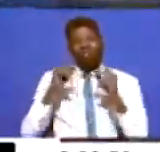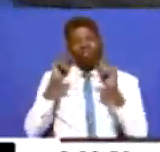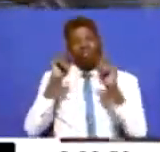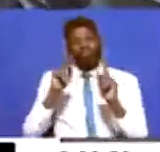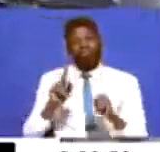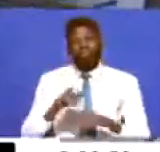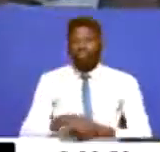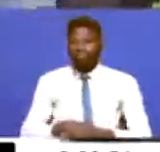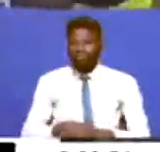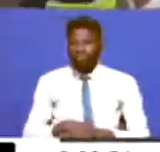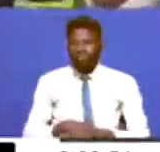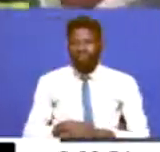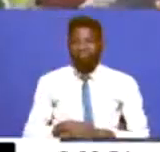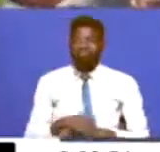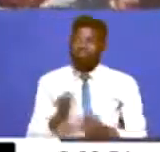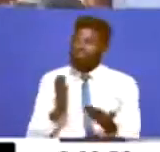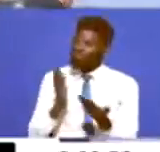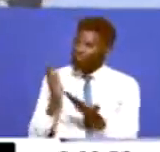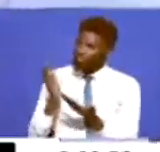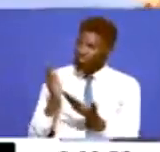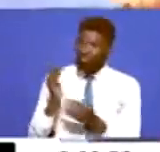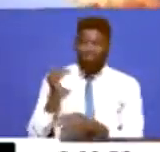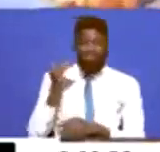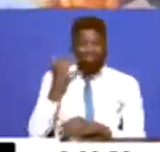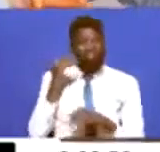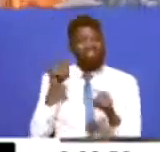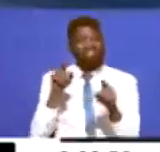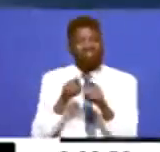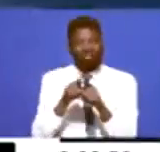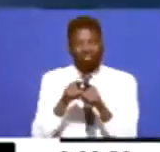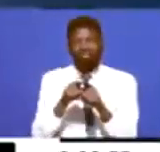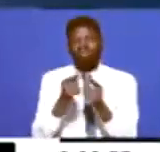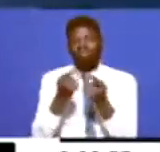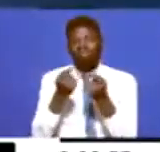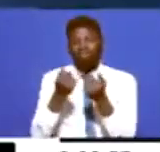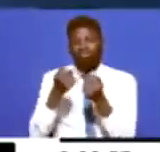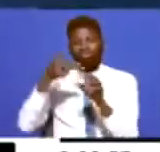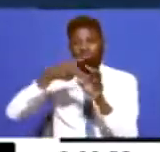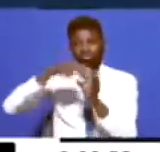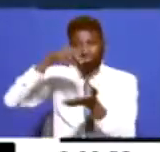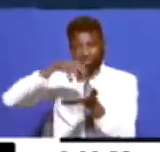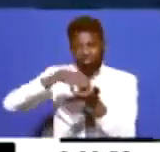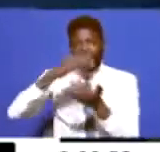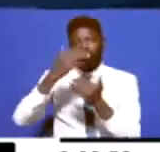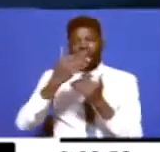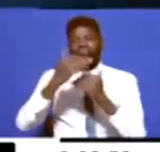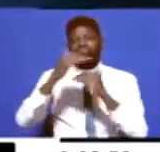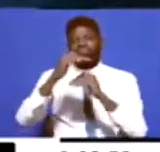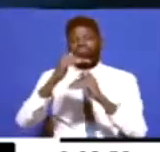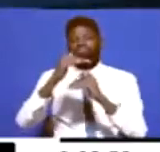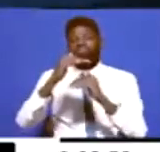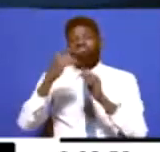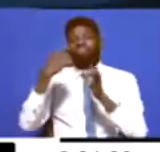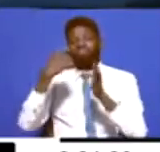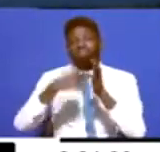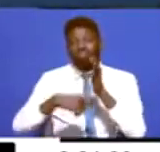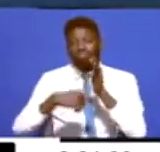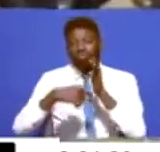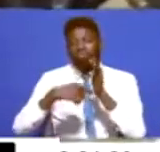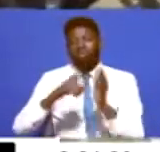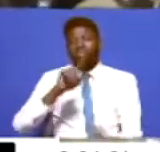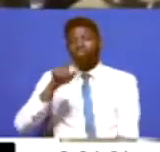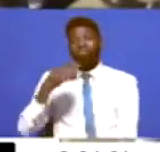In Sia, the scene here was telling, with a few stations with the commodity putting a fuel purchase ceiling of 1,500